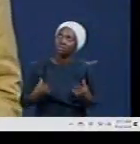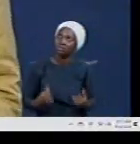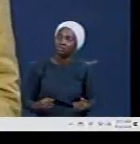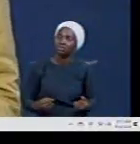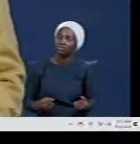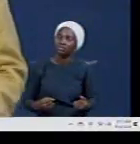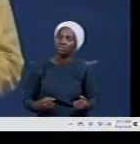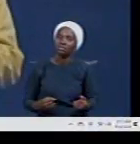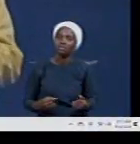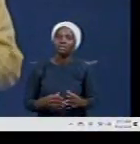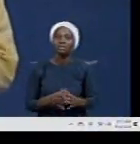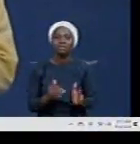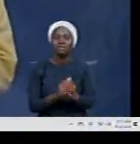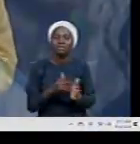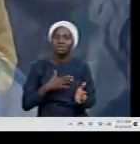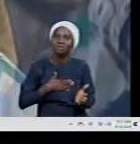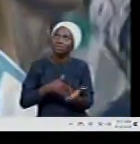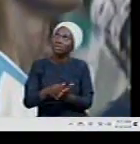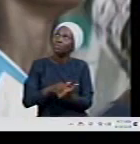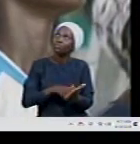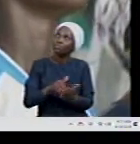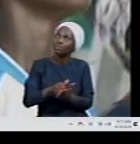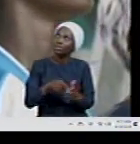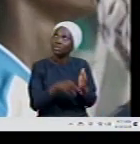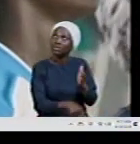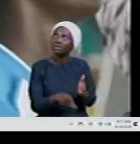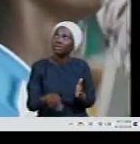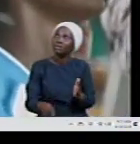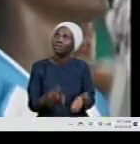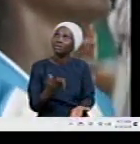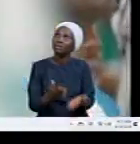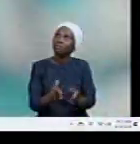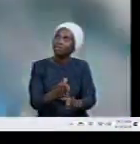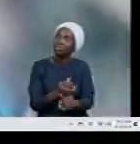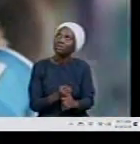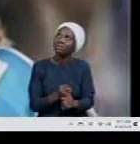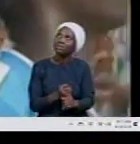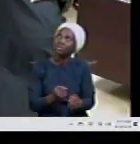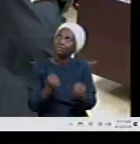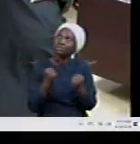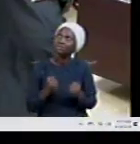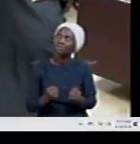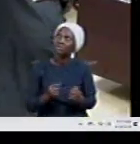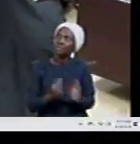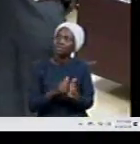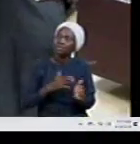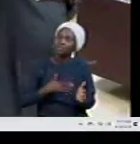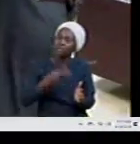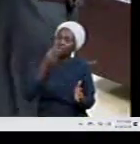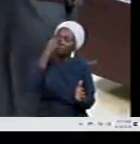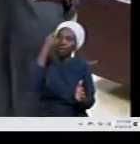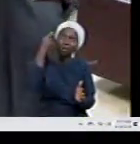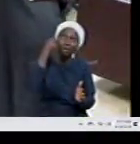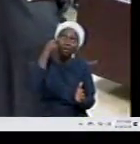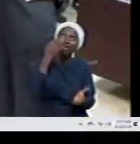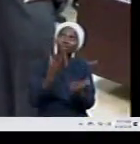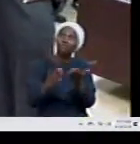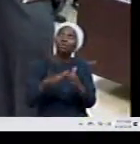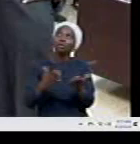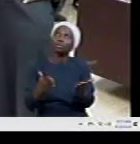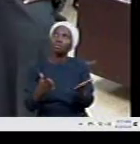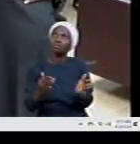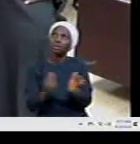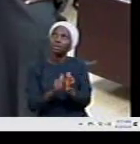that my limp legs may have strength, that my blind eyes might open, that